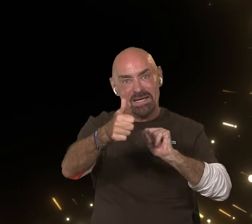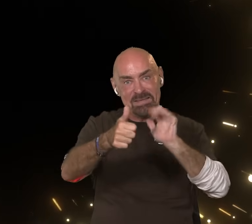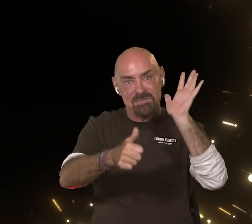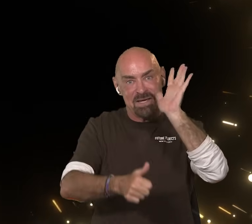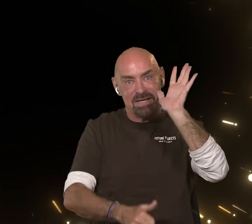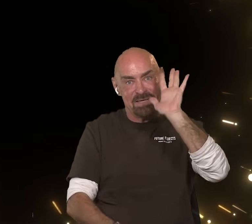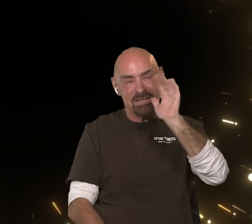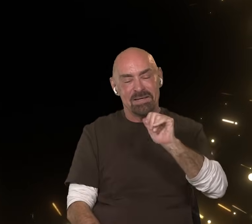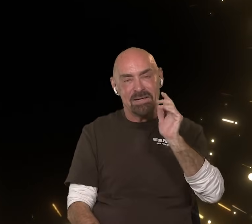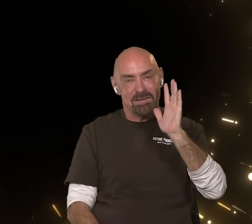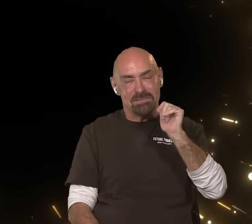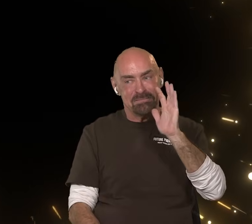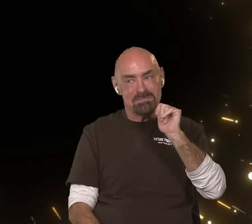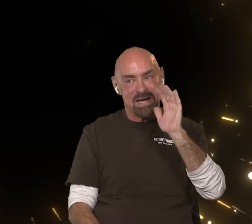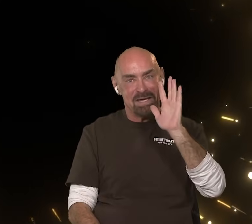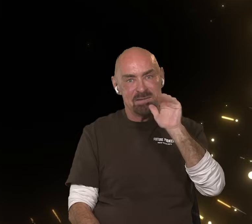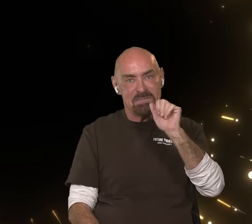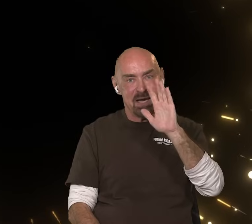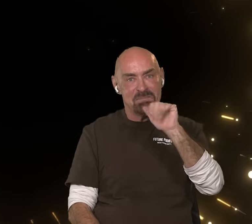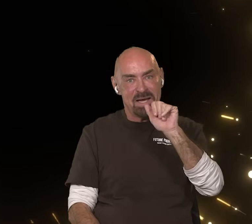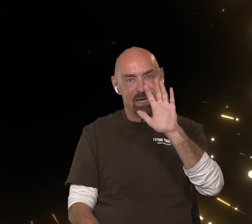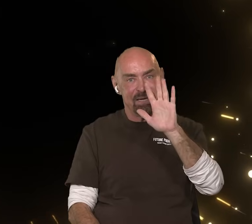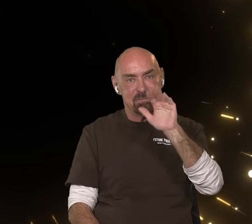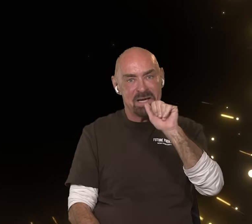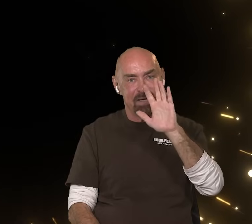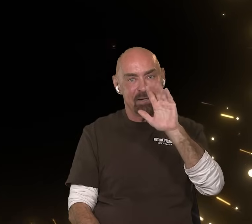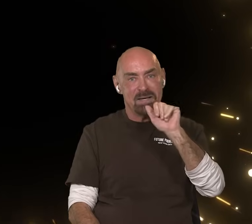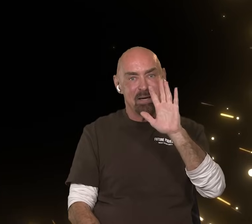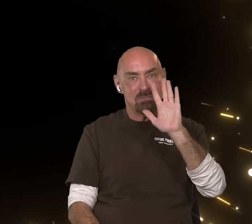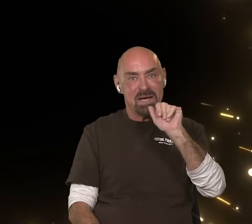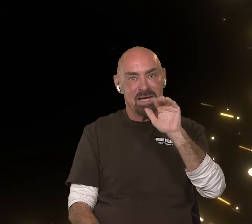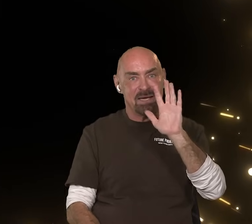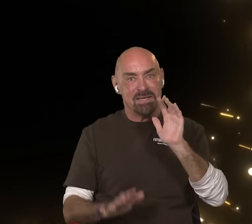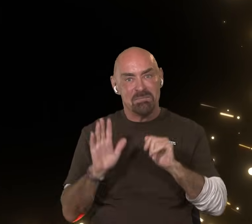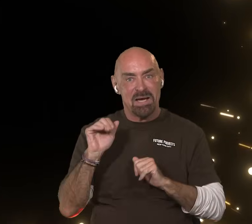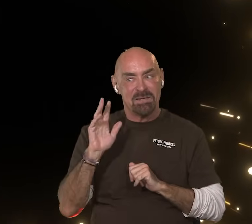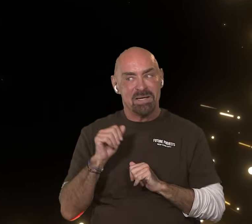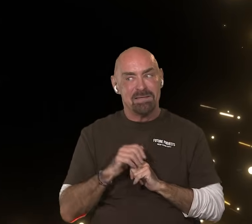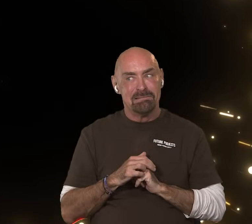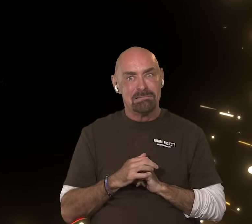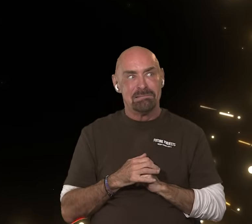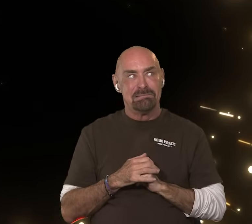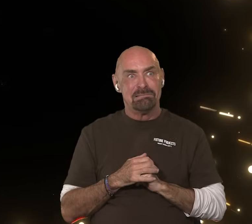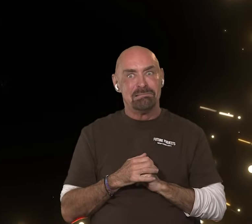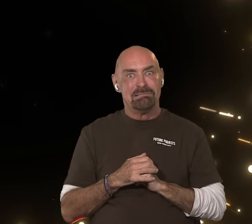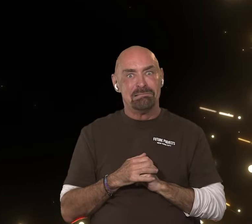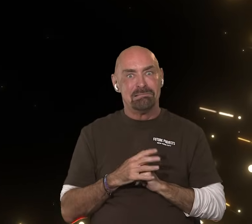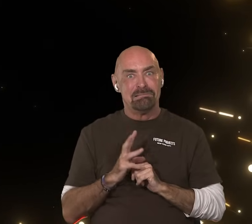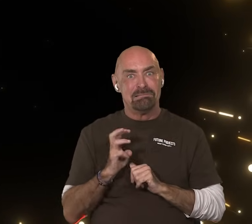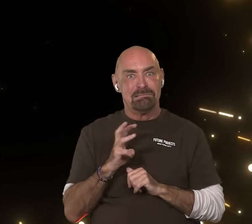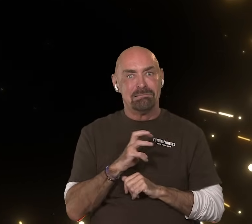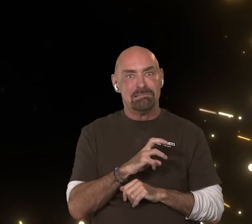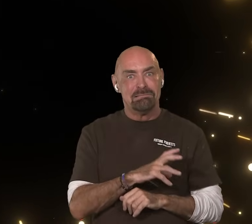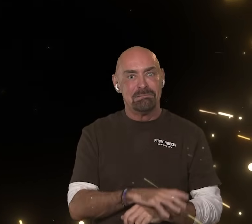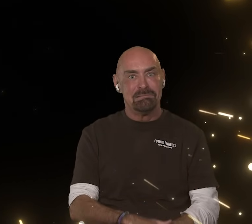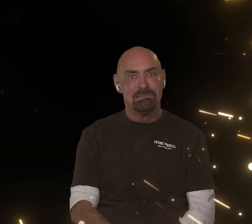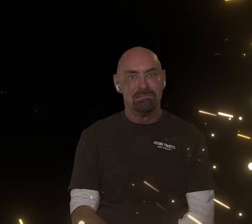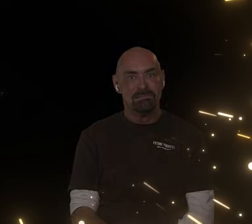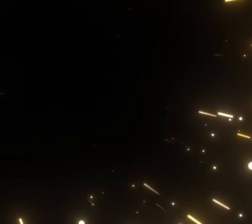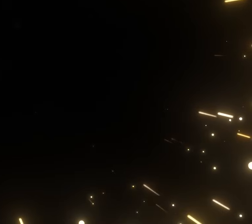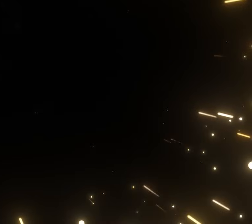goodbye. Oh, that's other hand. Oh, wow, bye. Bye. Goodbye. Goodbye now. Goodbye.